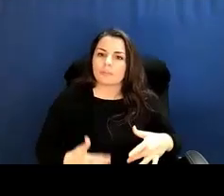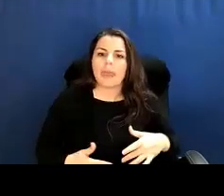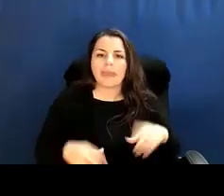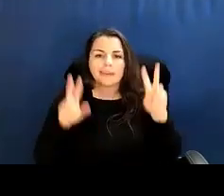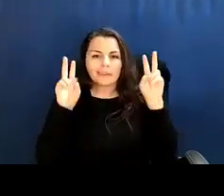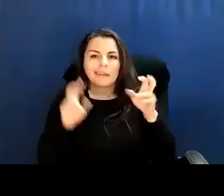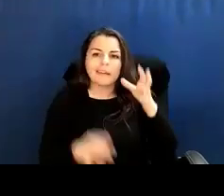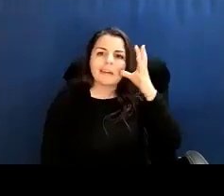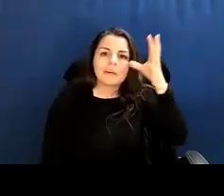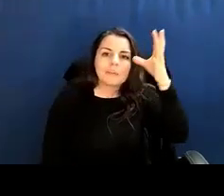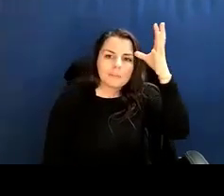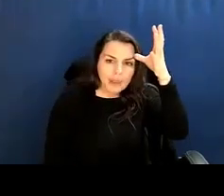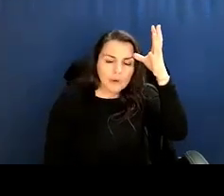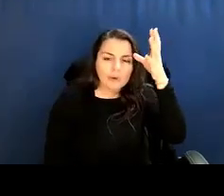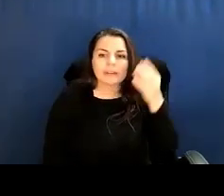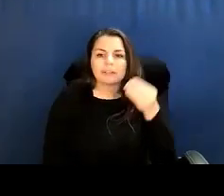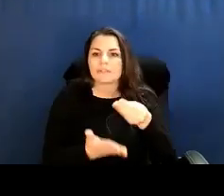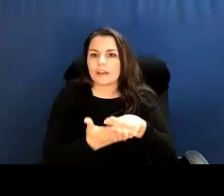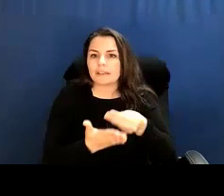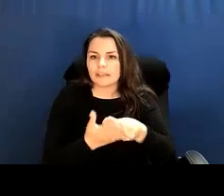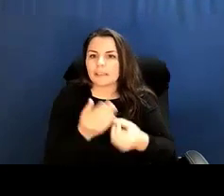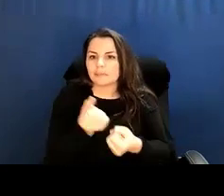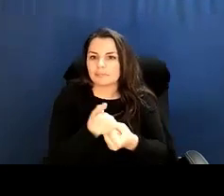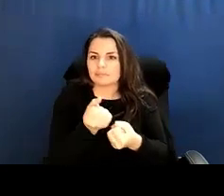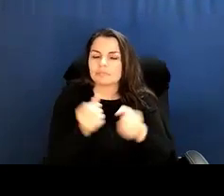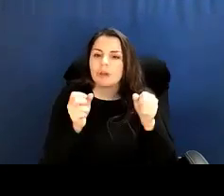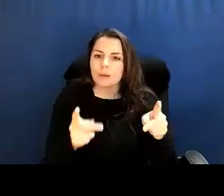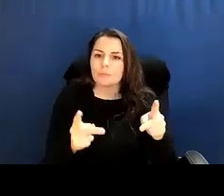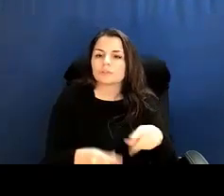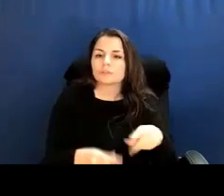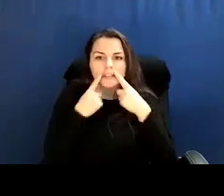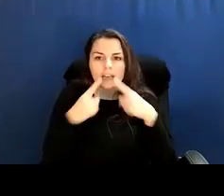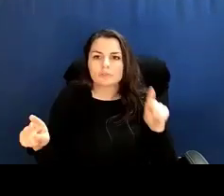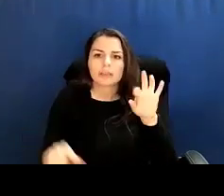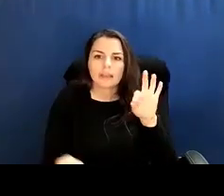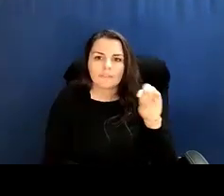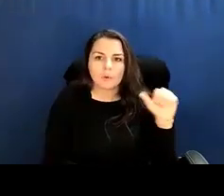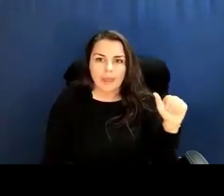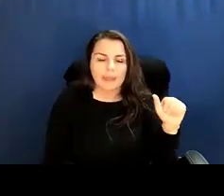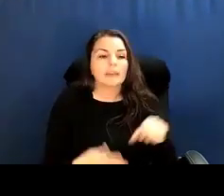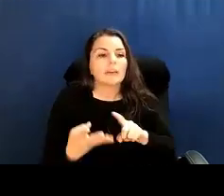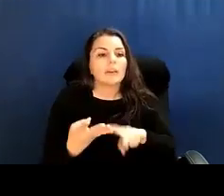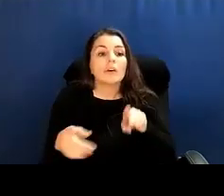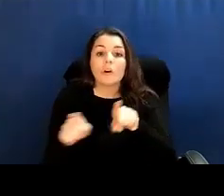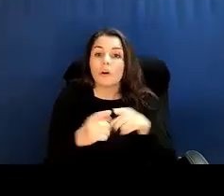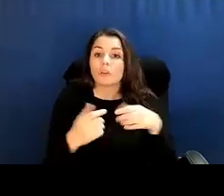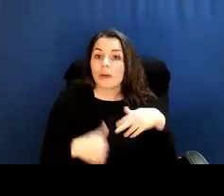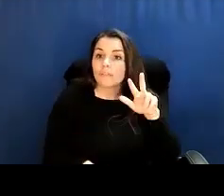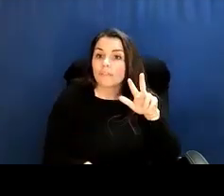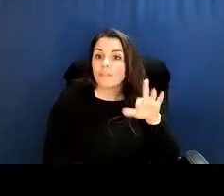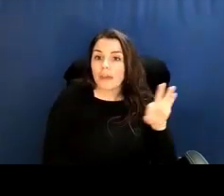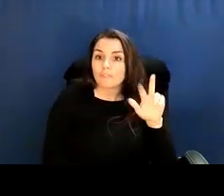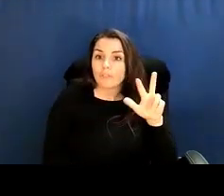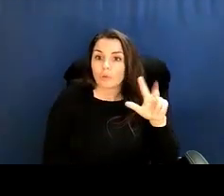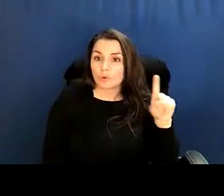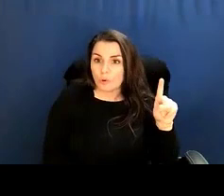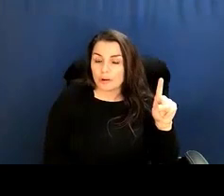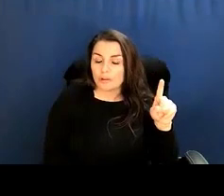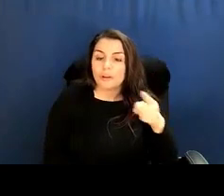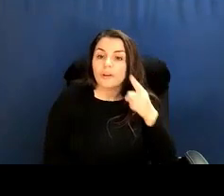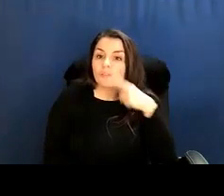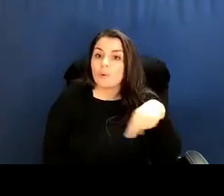funding opportunity announcement. We also have an F31 opportunity for those